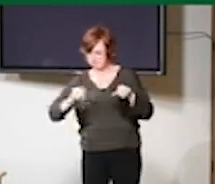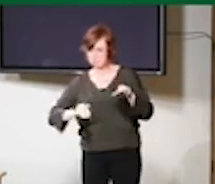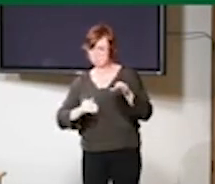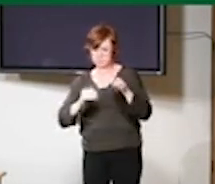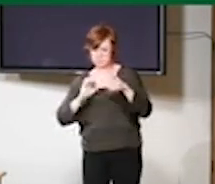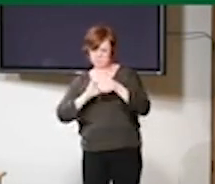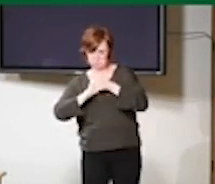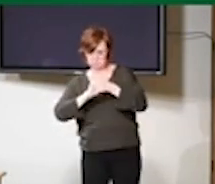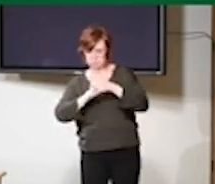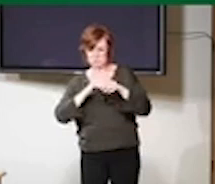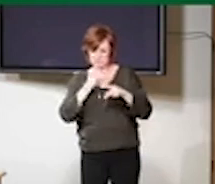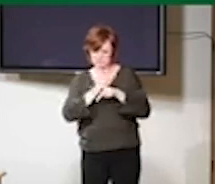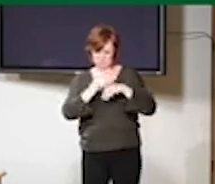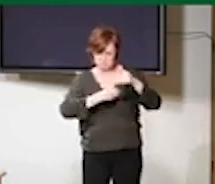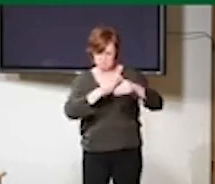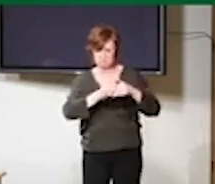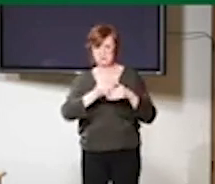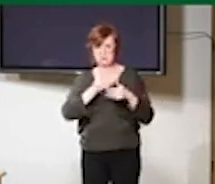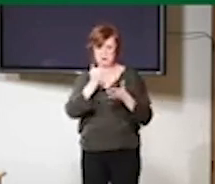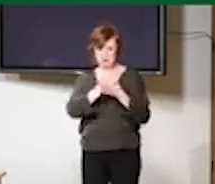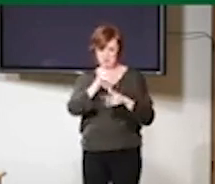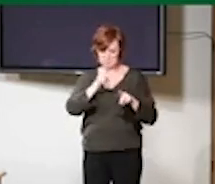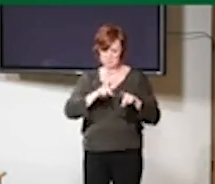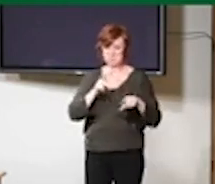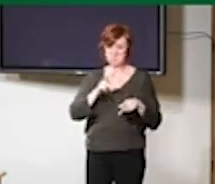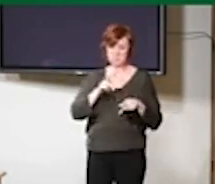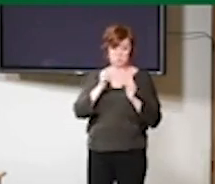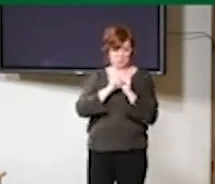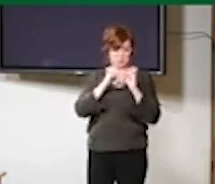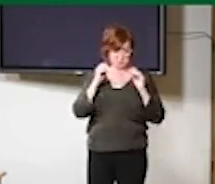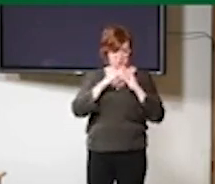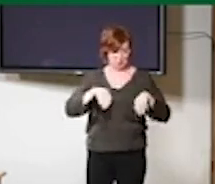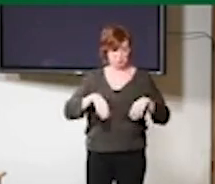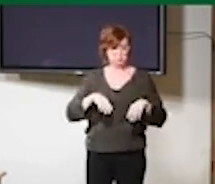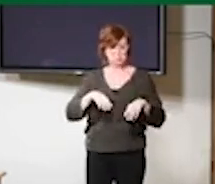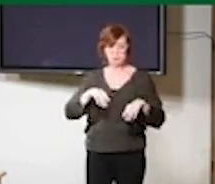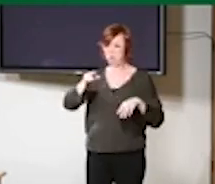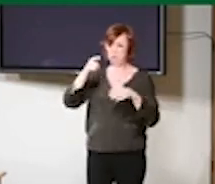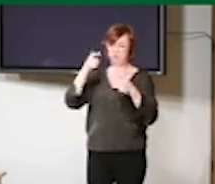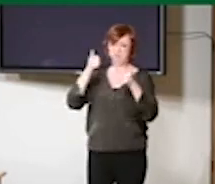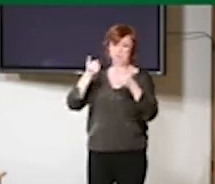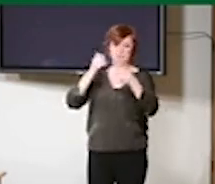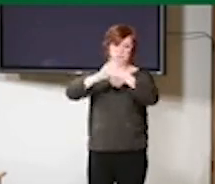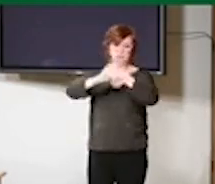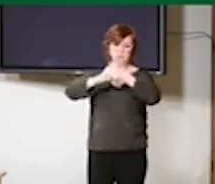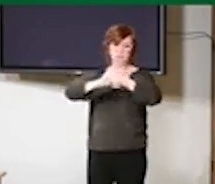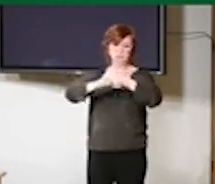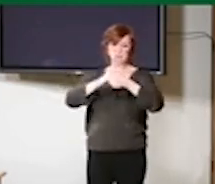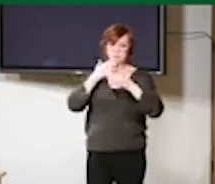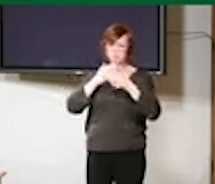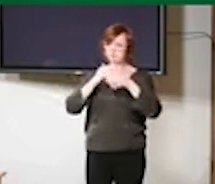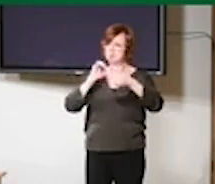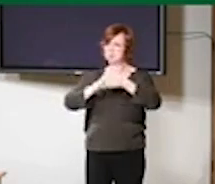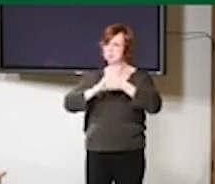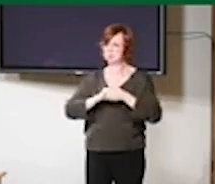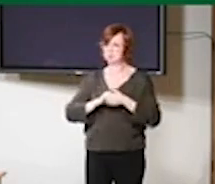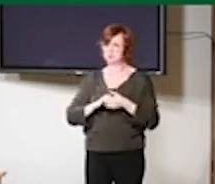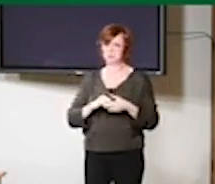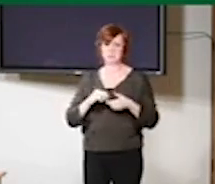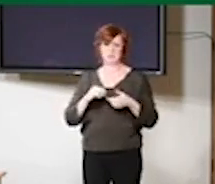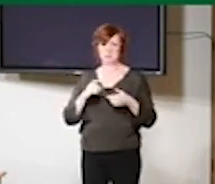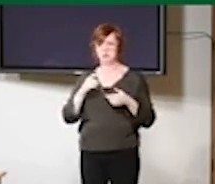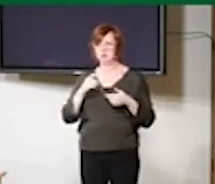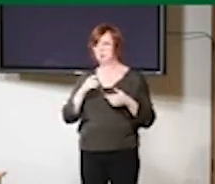that are some of the most vulnerable people in this province don't need to be on the street at any